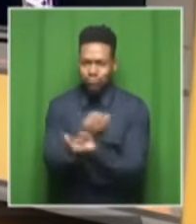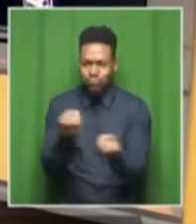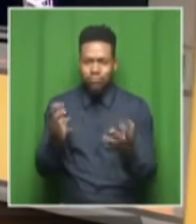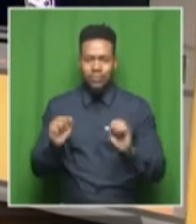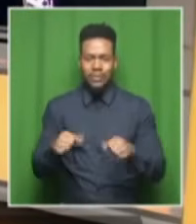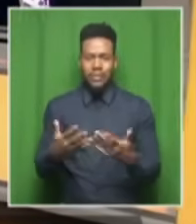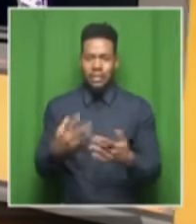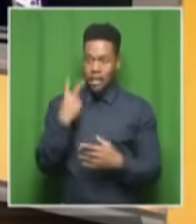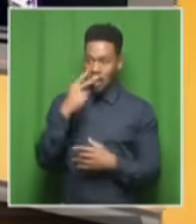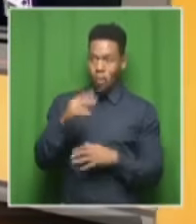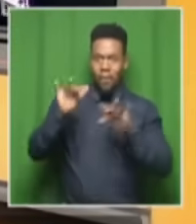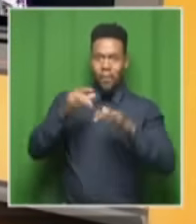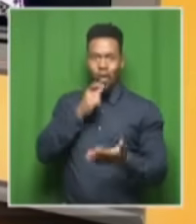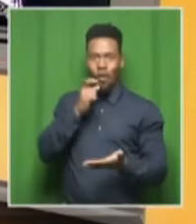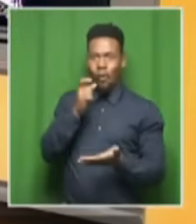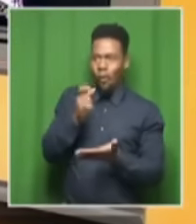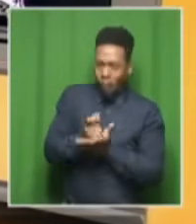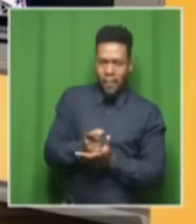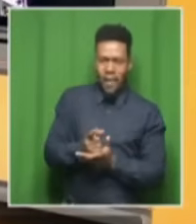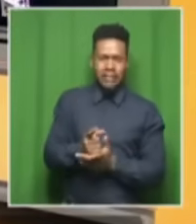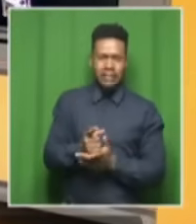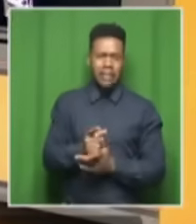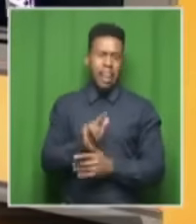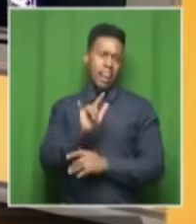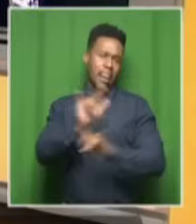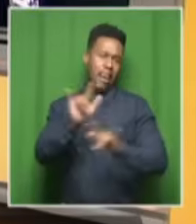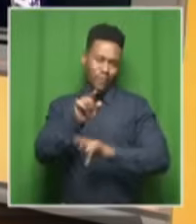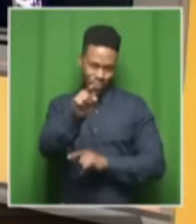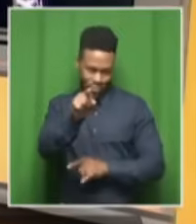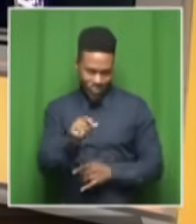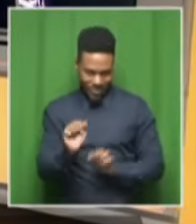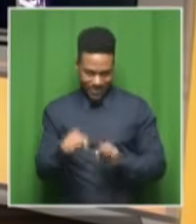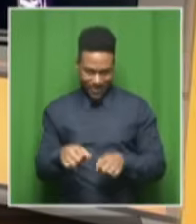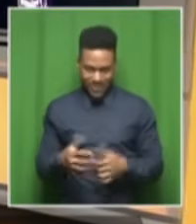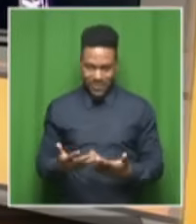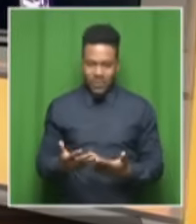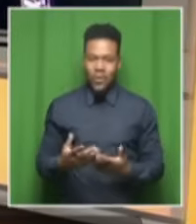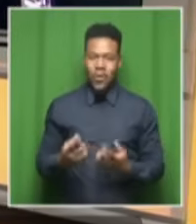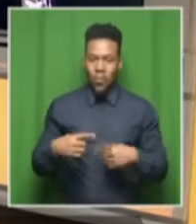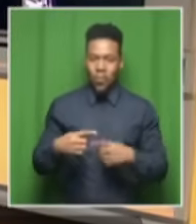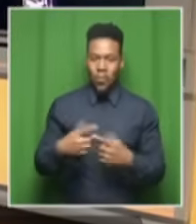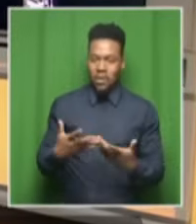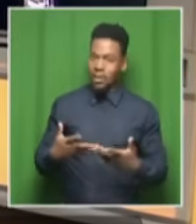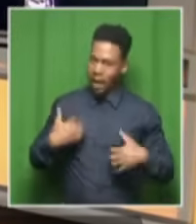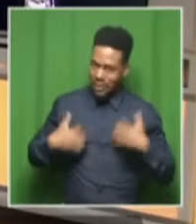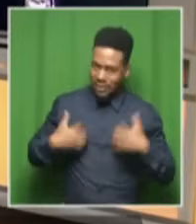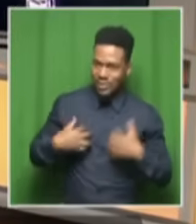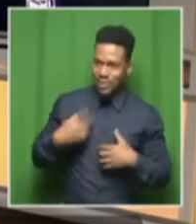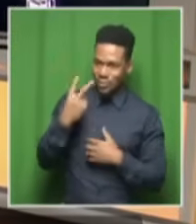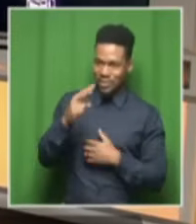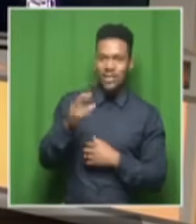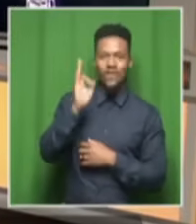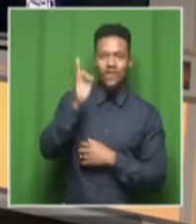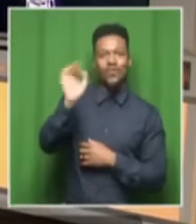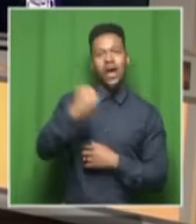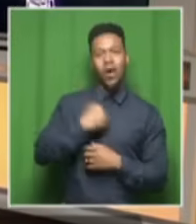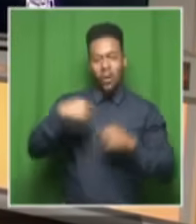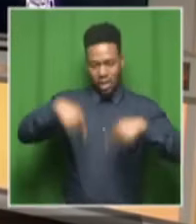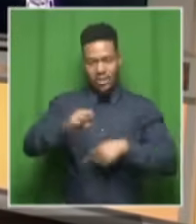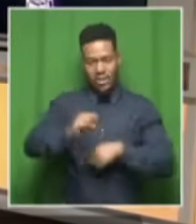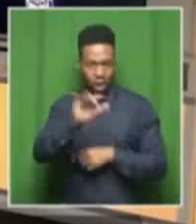from the comments that we've been getting. They loved you. They're loving you. And this is what we've got to look forward to going into the future here in